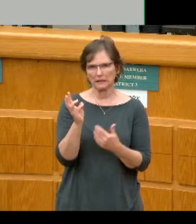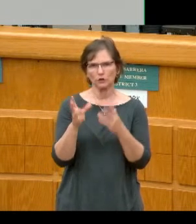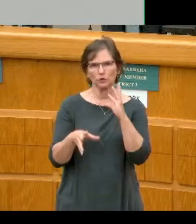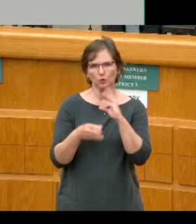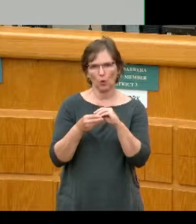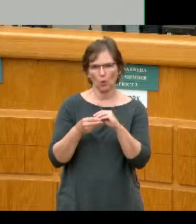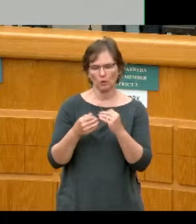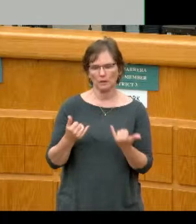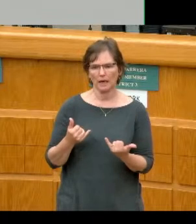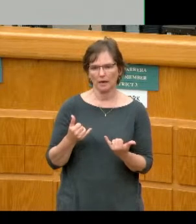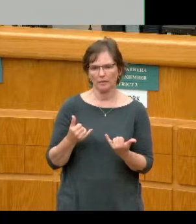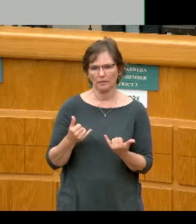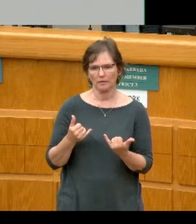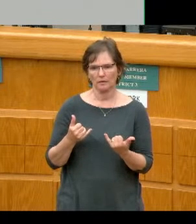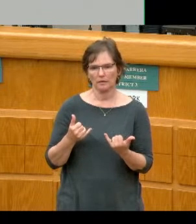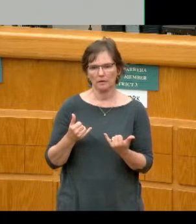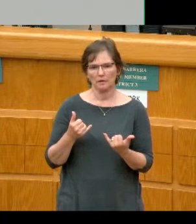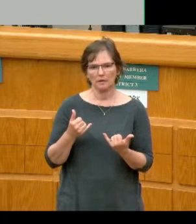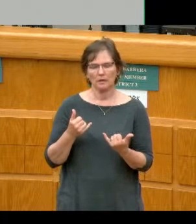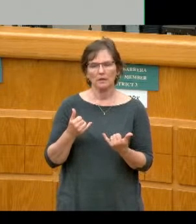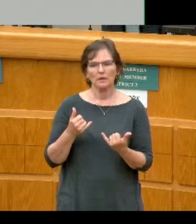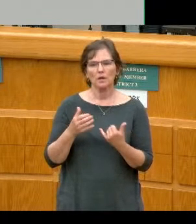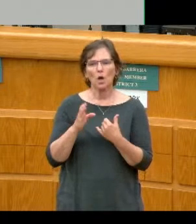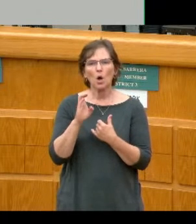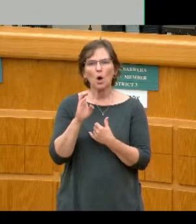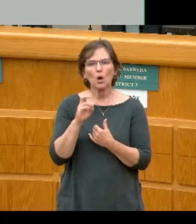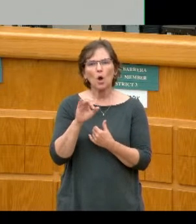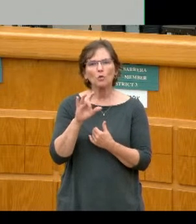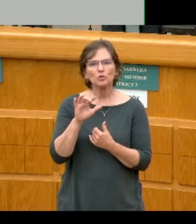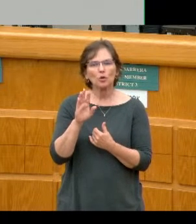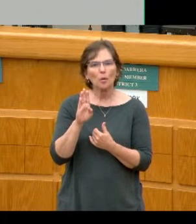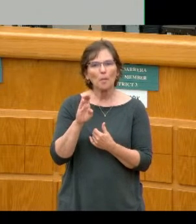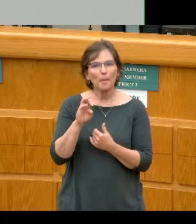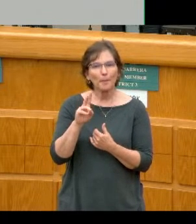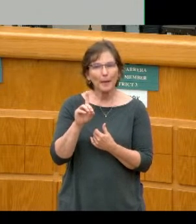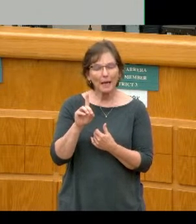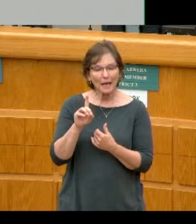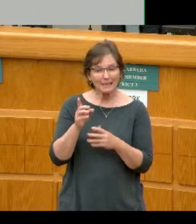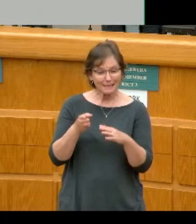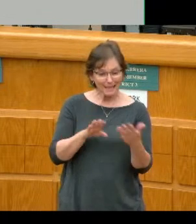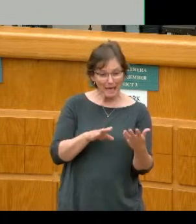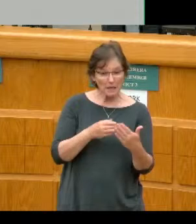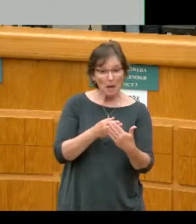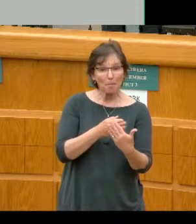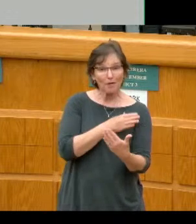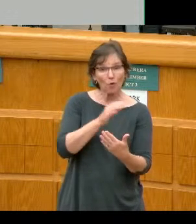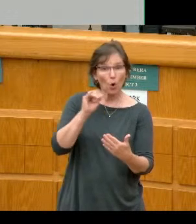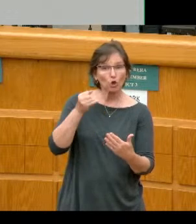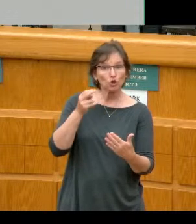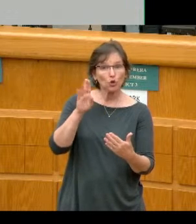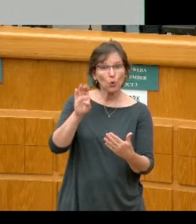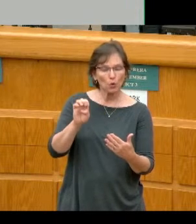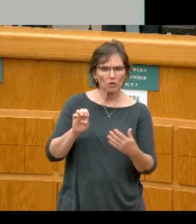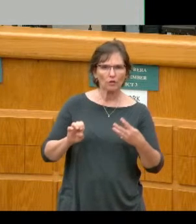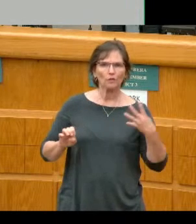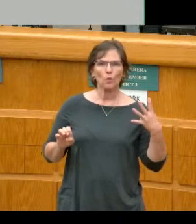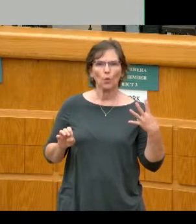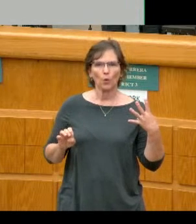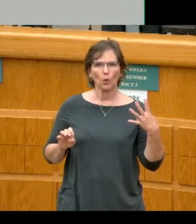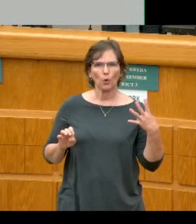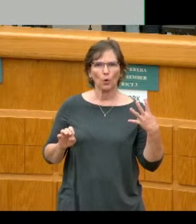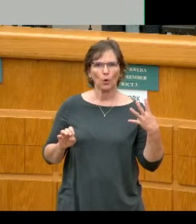govern us allowed these outbreaks to happen in other parts of Texas. And so it's something that you really want to pay attention